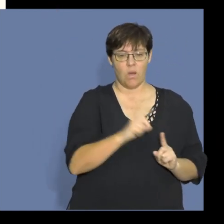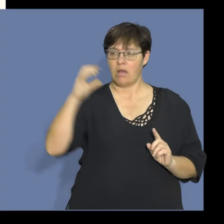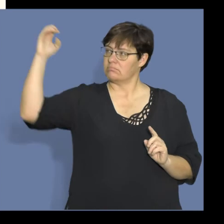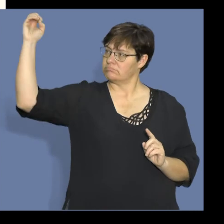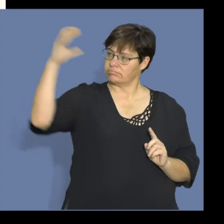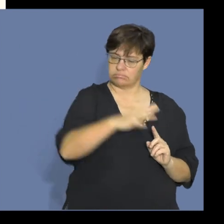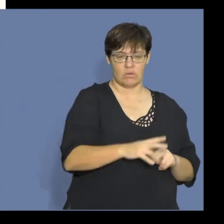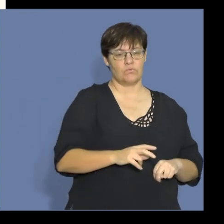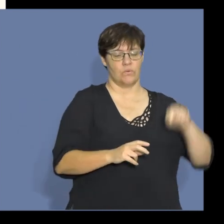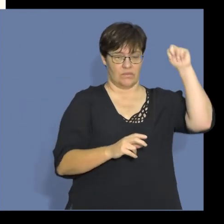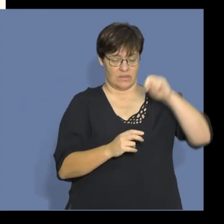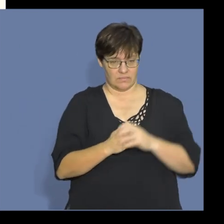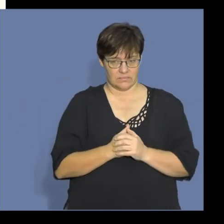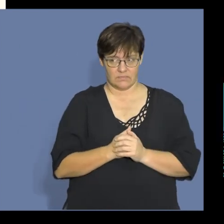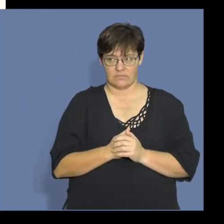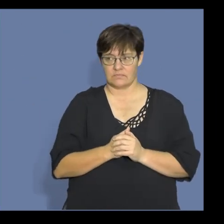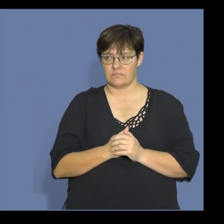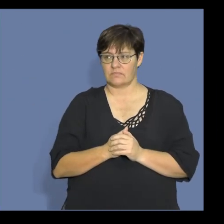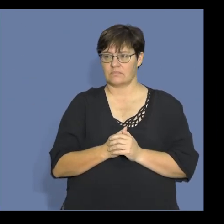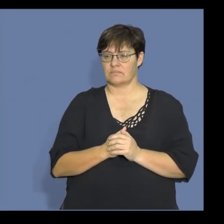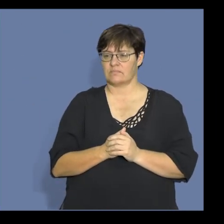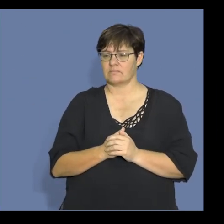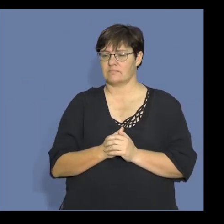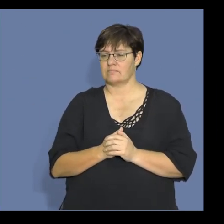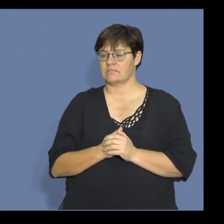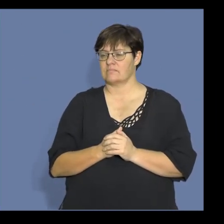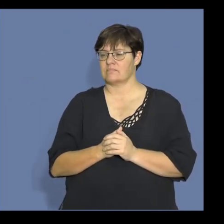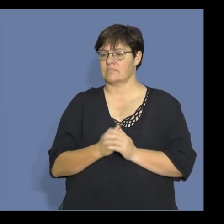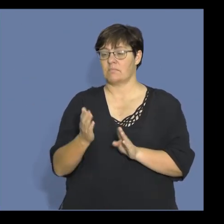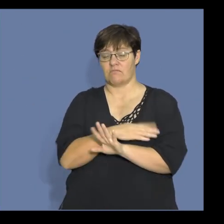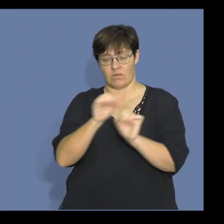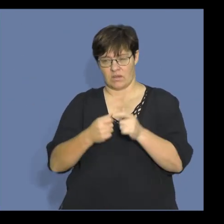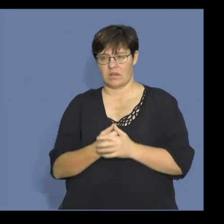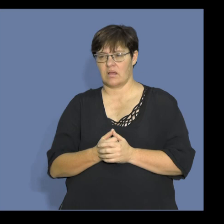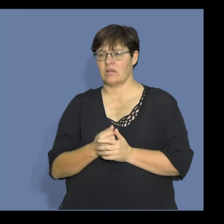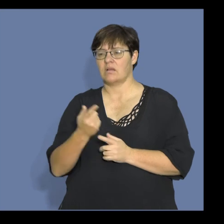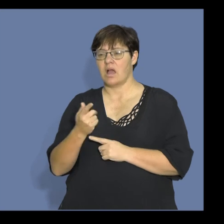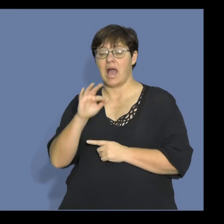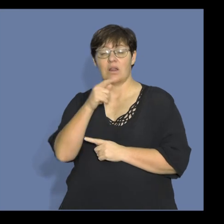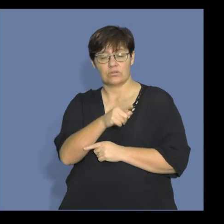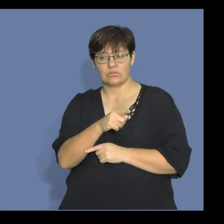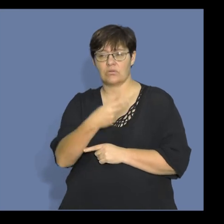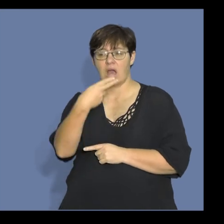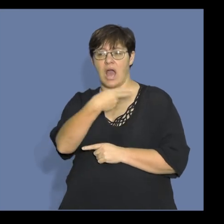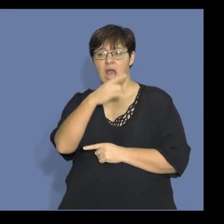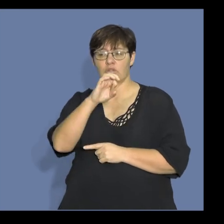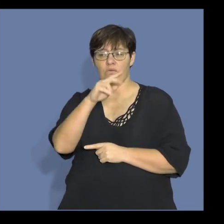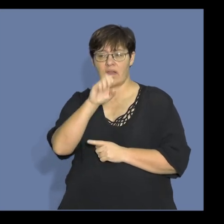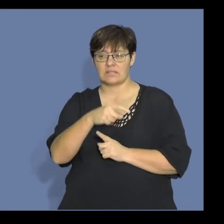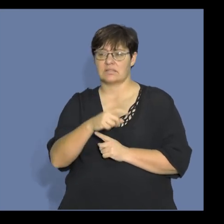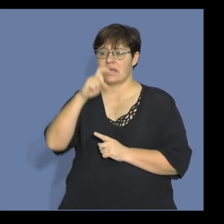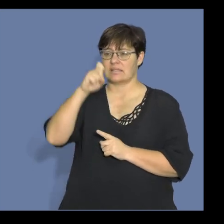these plants on the north-facing slope. I'm going to give it a shot at this one question before we wrap up. Are